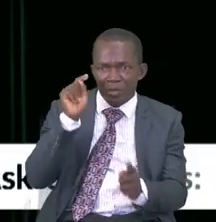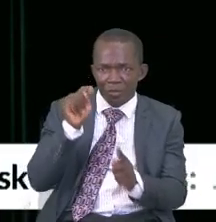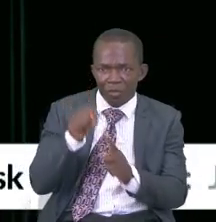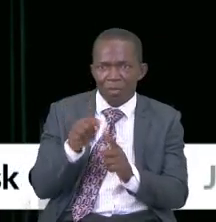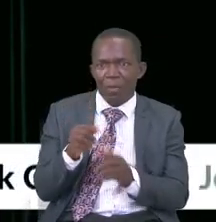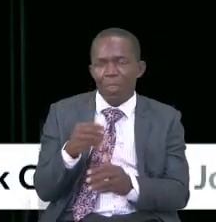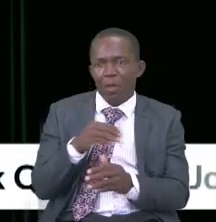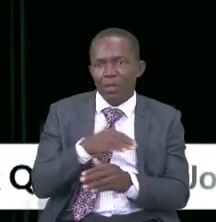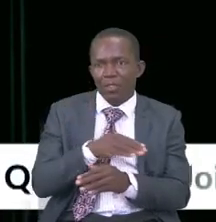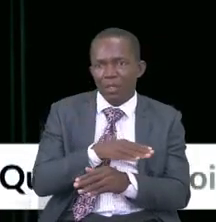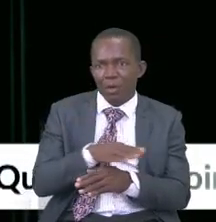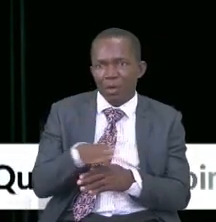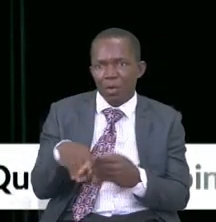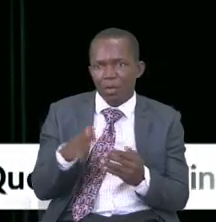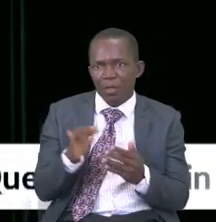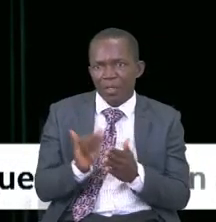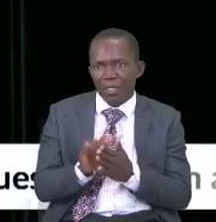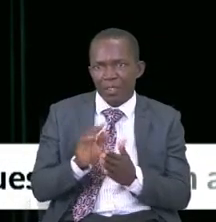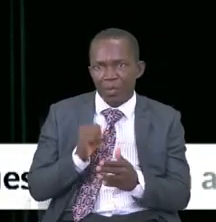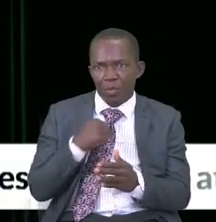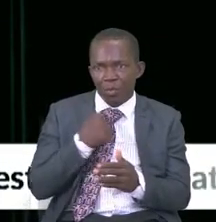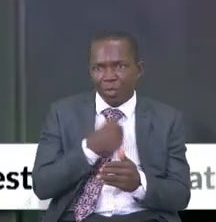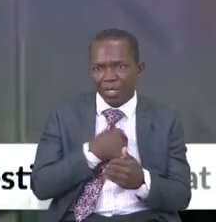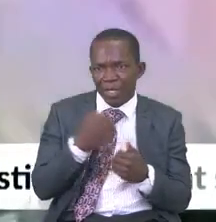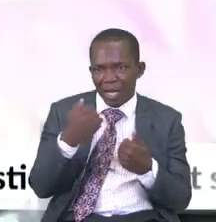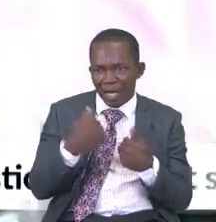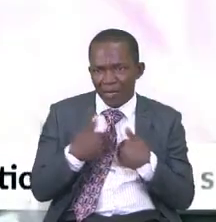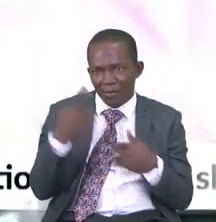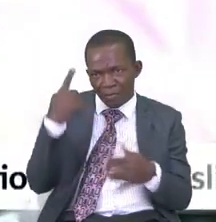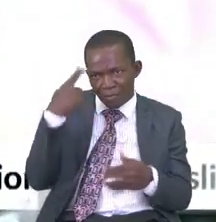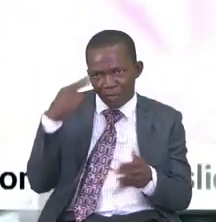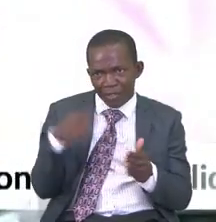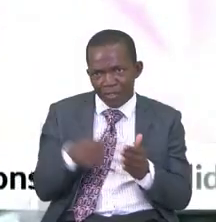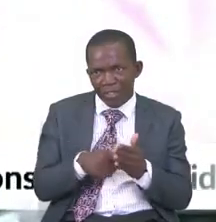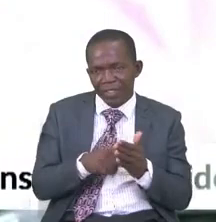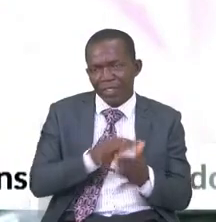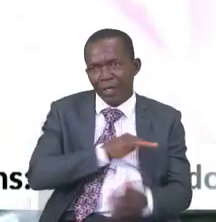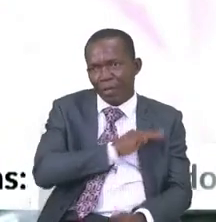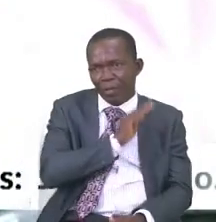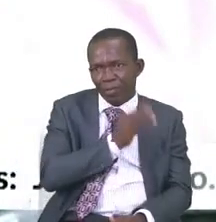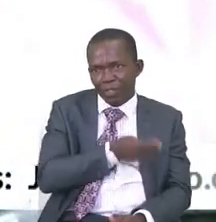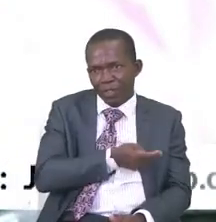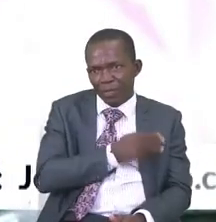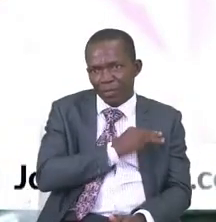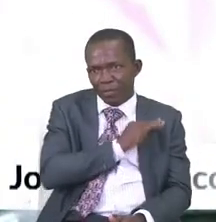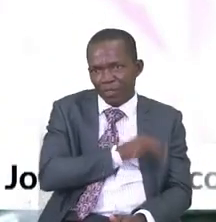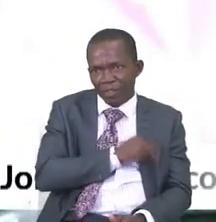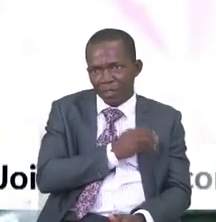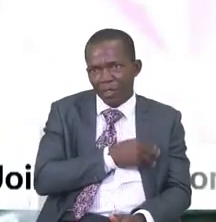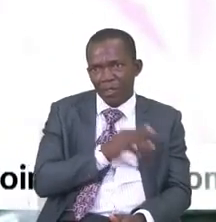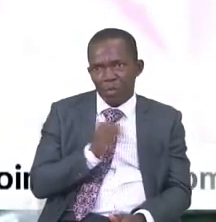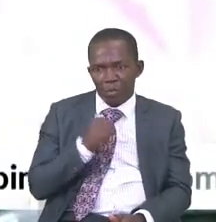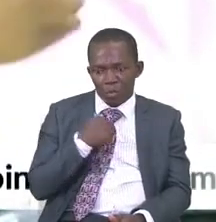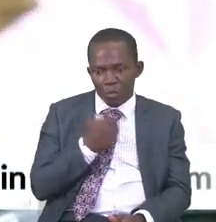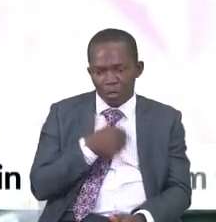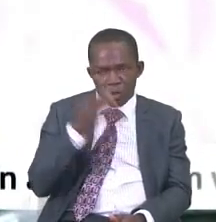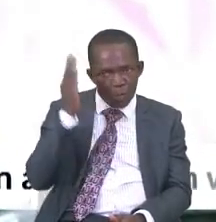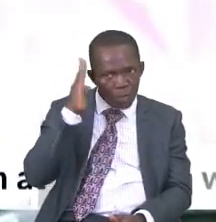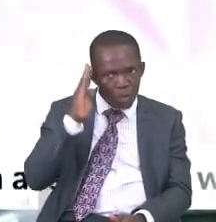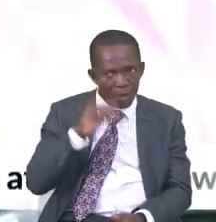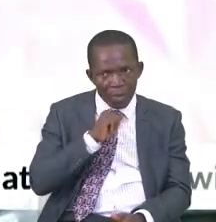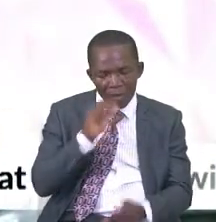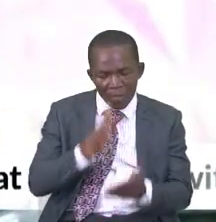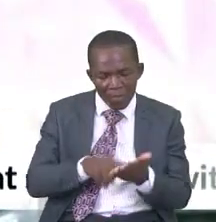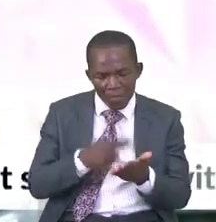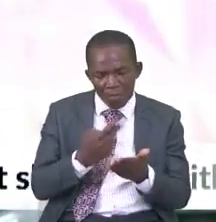have to this mandate, we may fall short. By the grace of God, we will not fall short in Jesus'